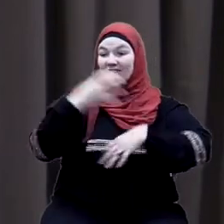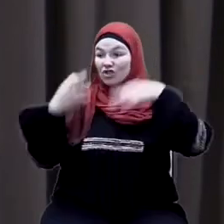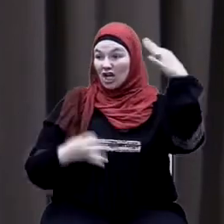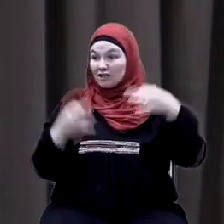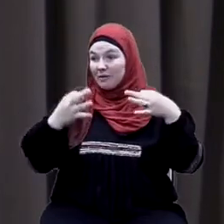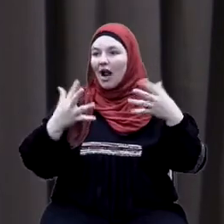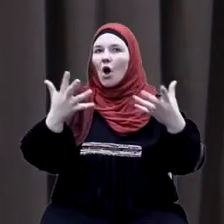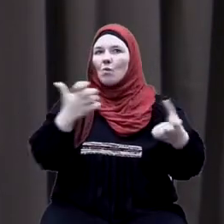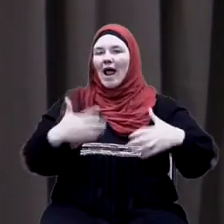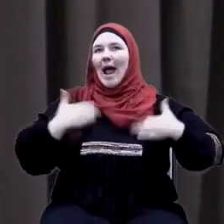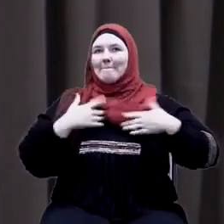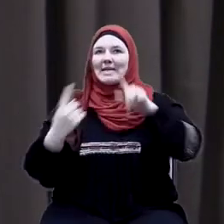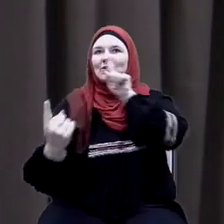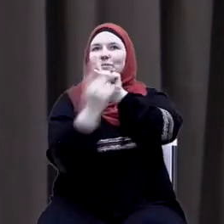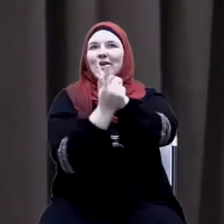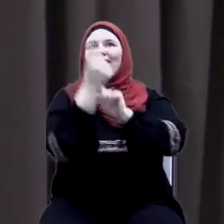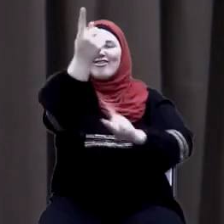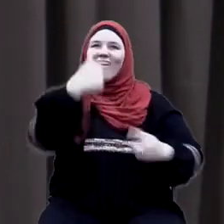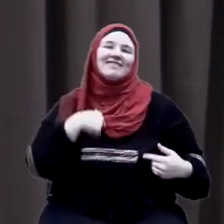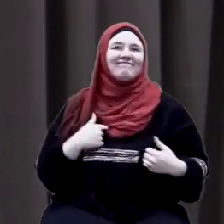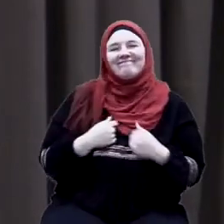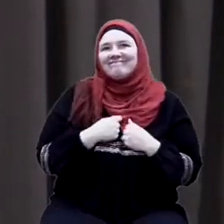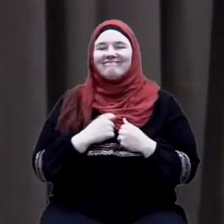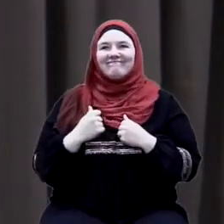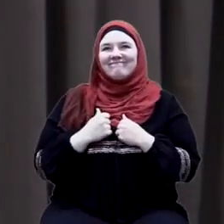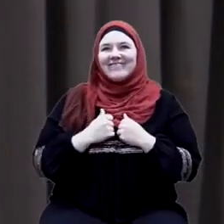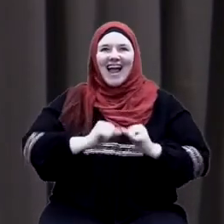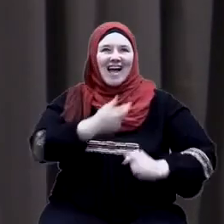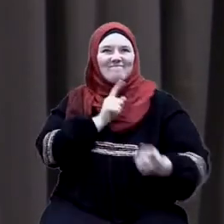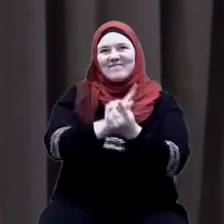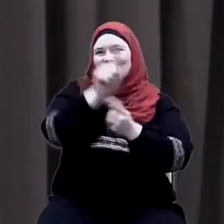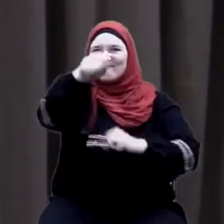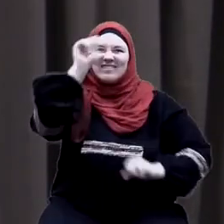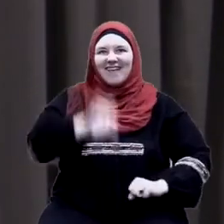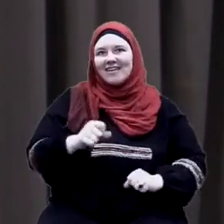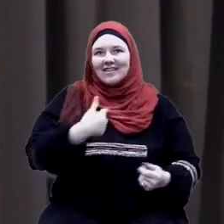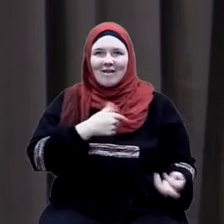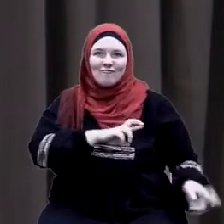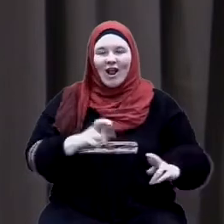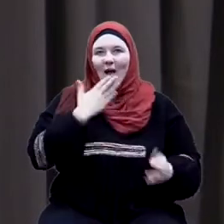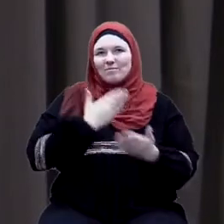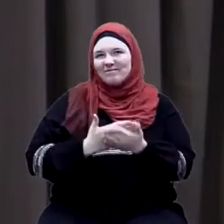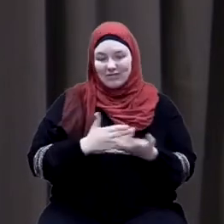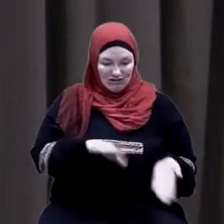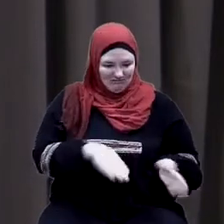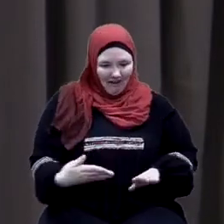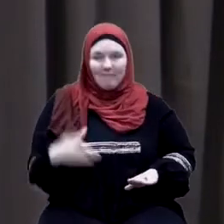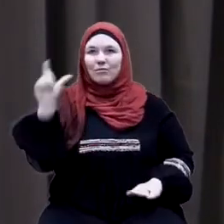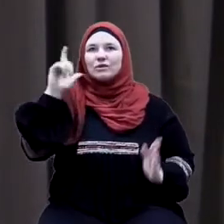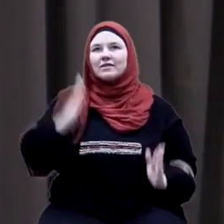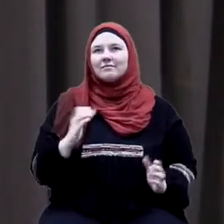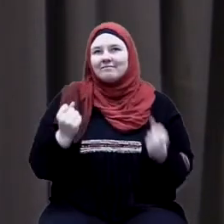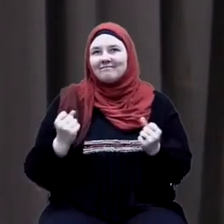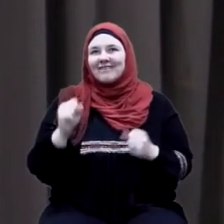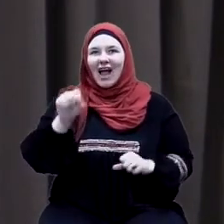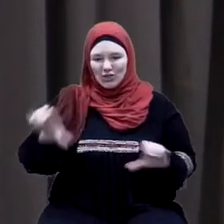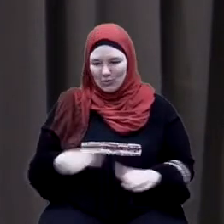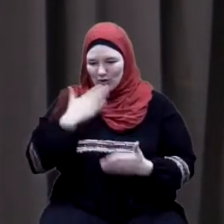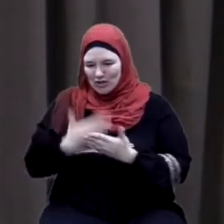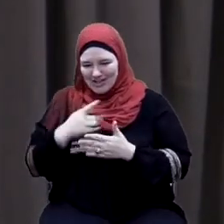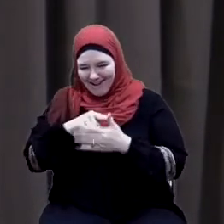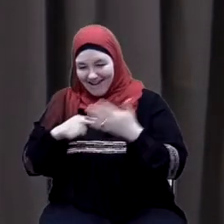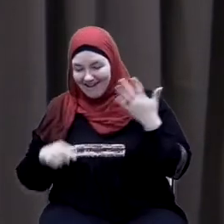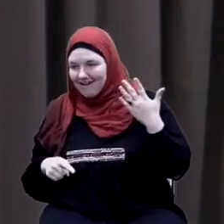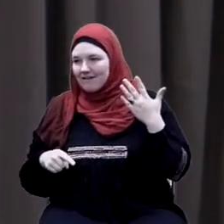ummah before we leave. To give the next generation all the sources of power so that